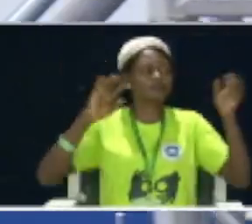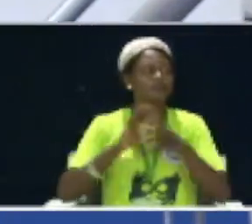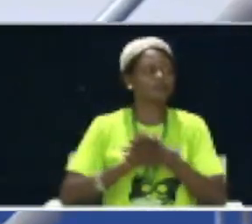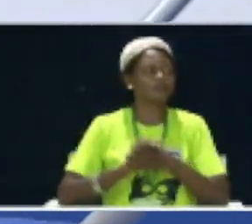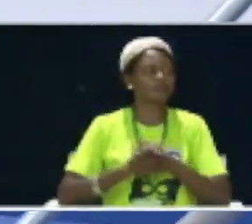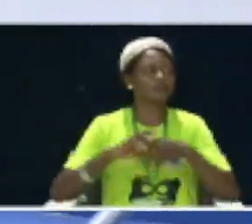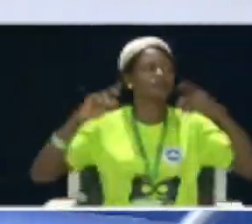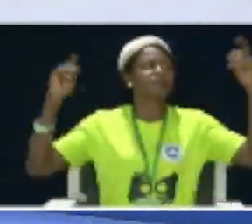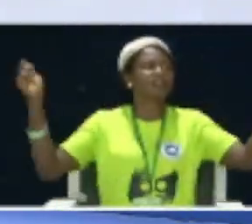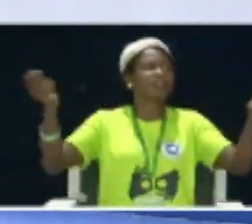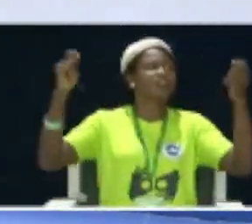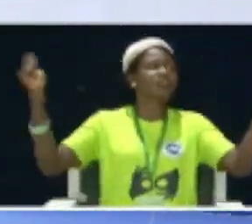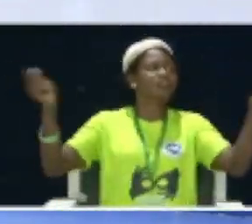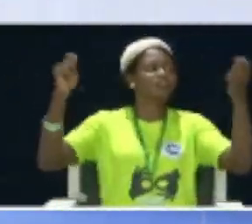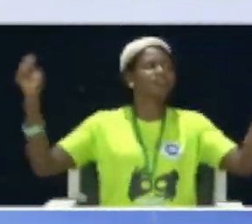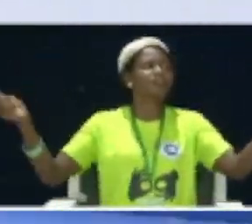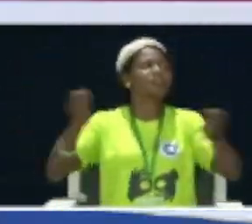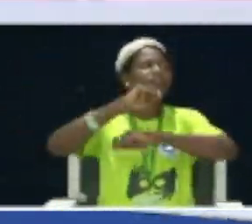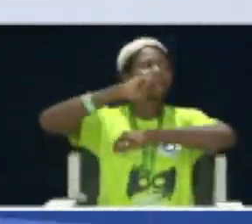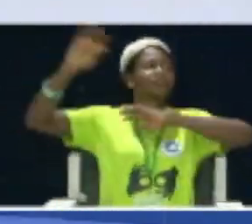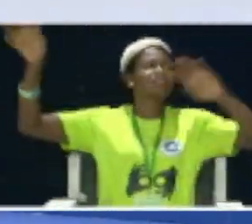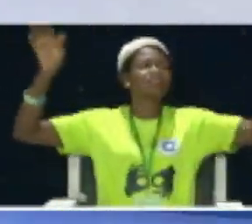Hallelujah, hallelujah.